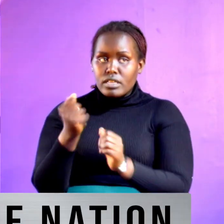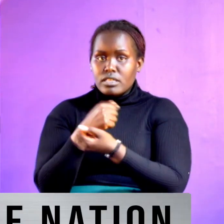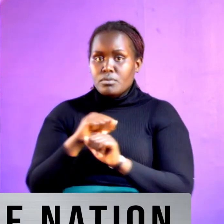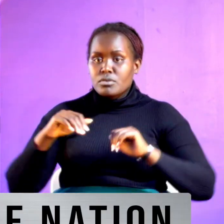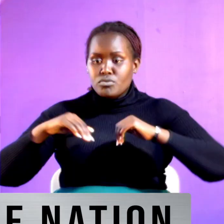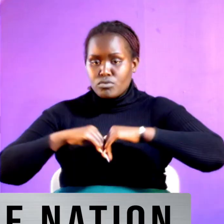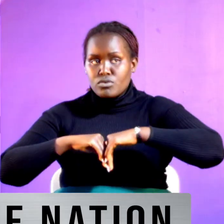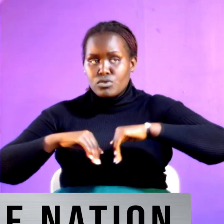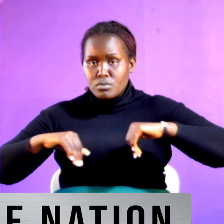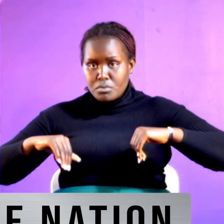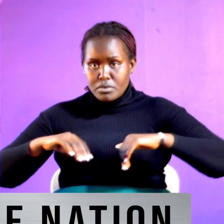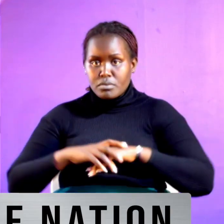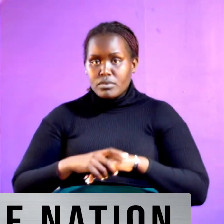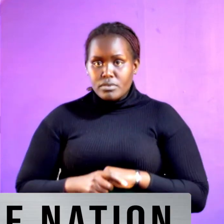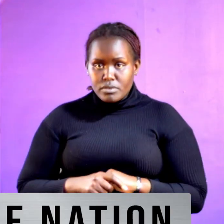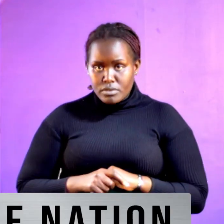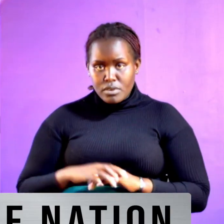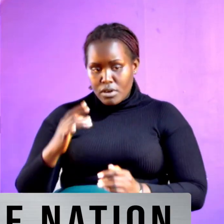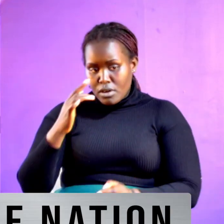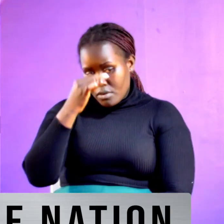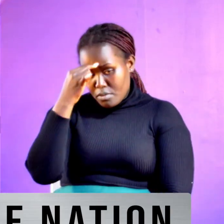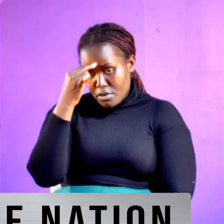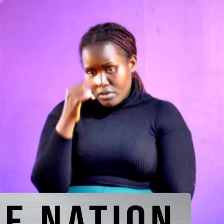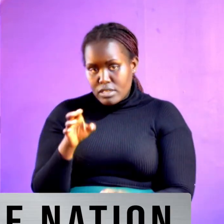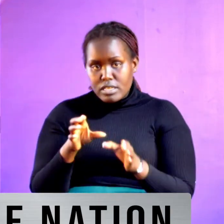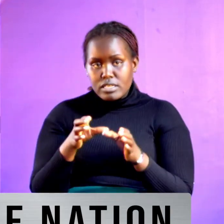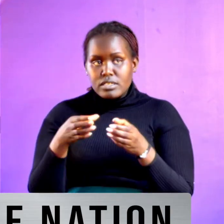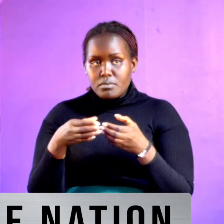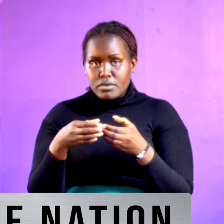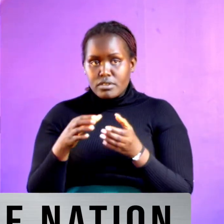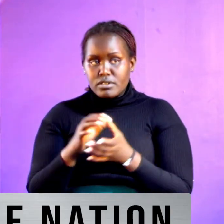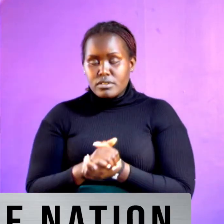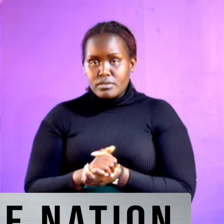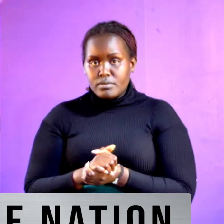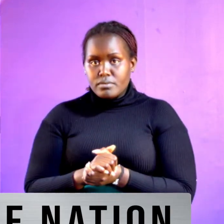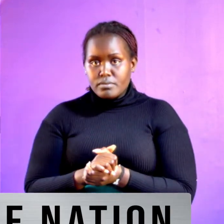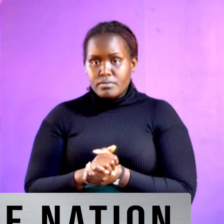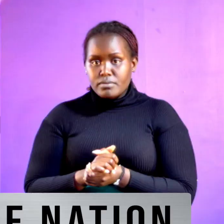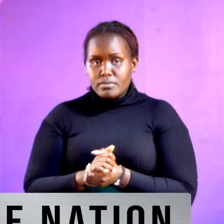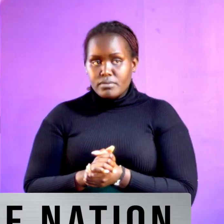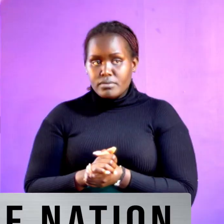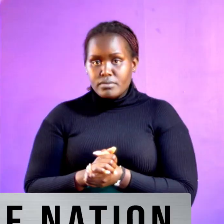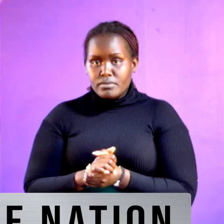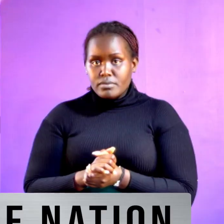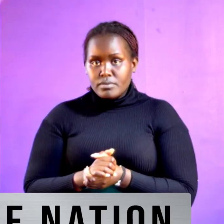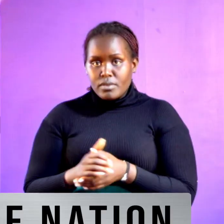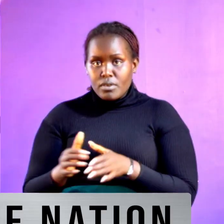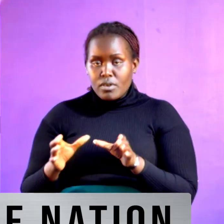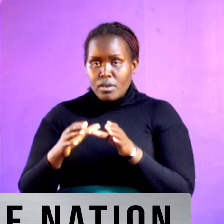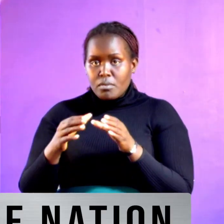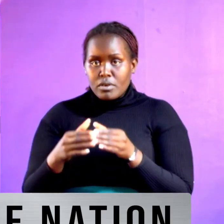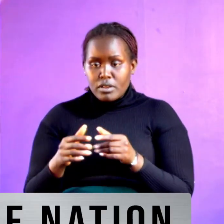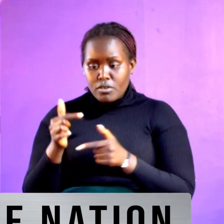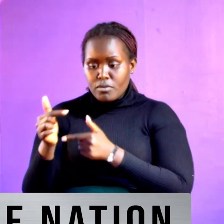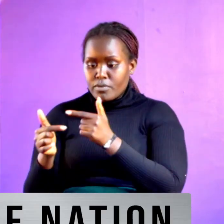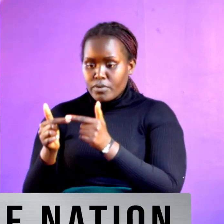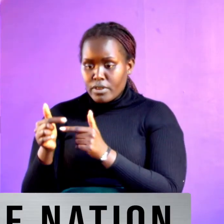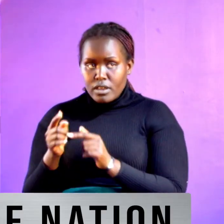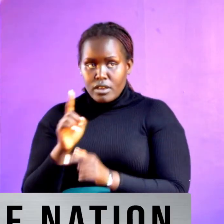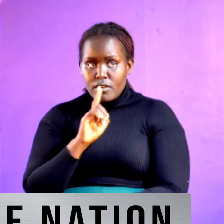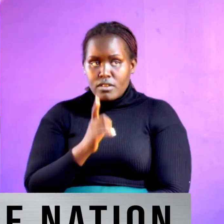from these actions, because it is the party in government. It is the party that runs, the order of